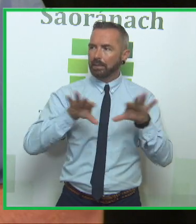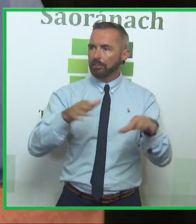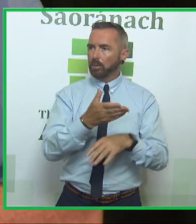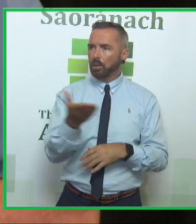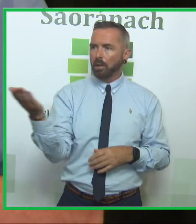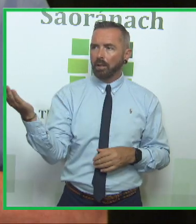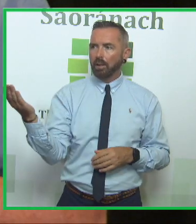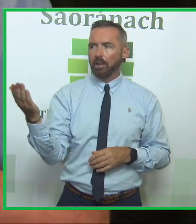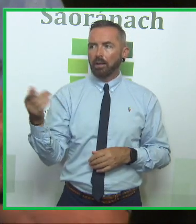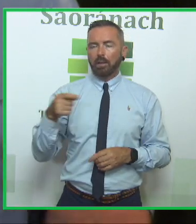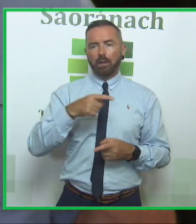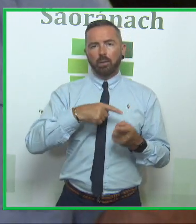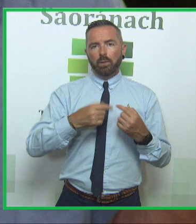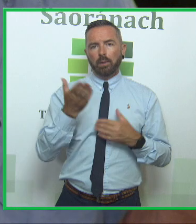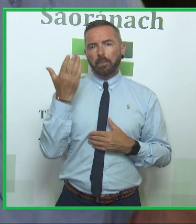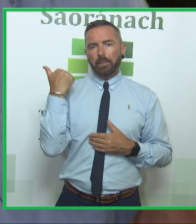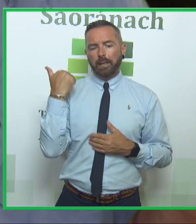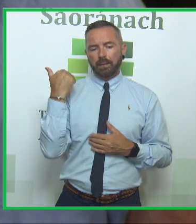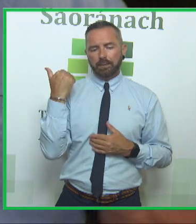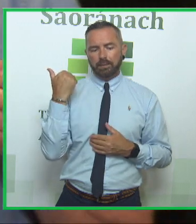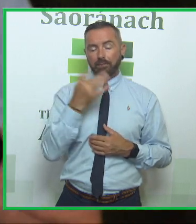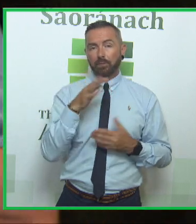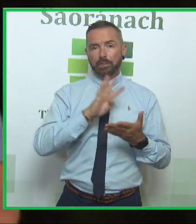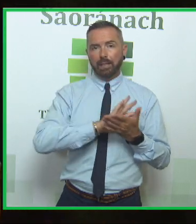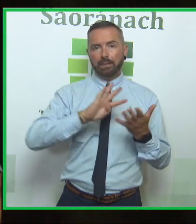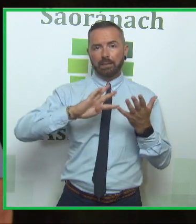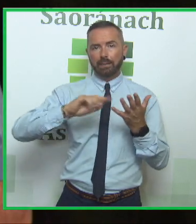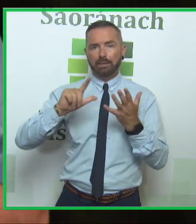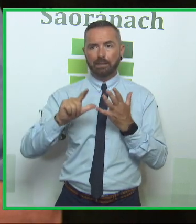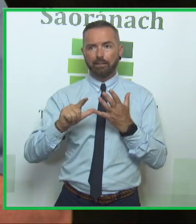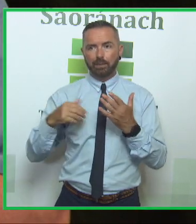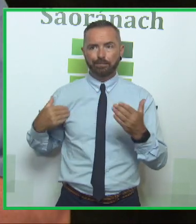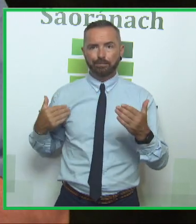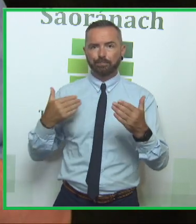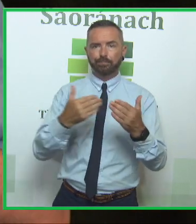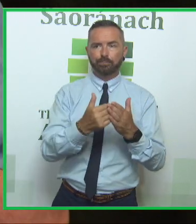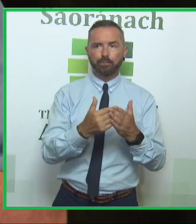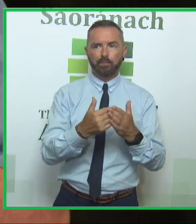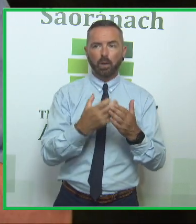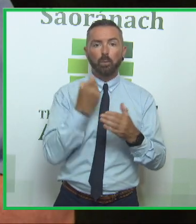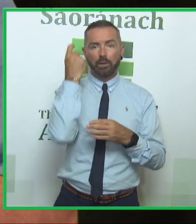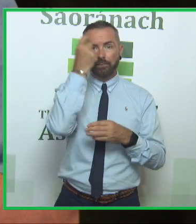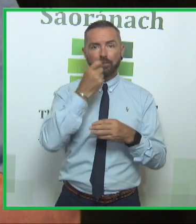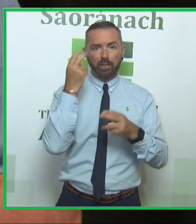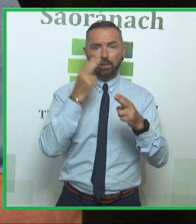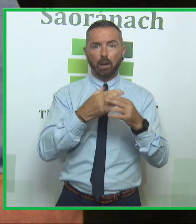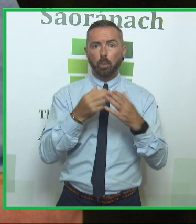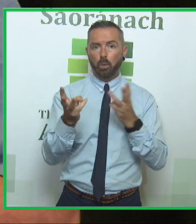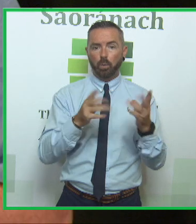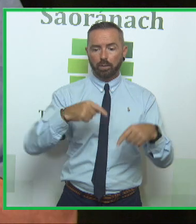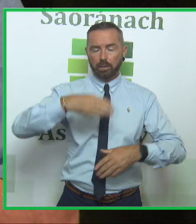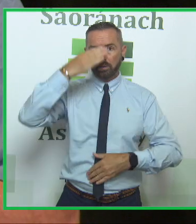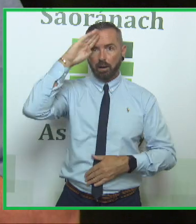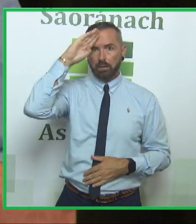we over the last, since 1997, we've figured out what works in this country.